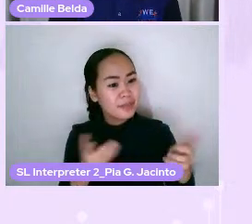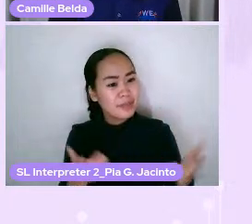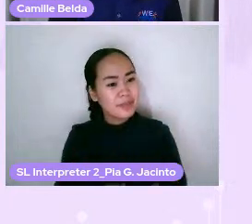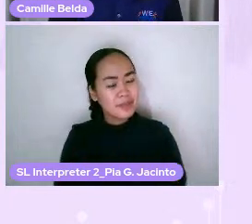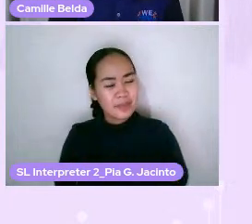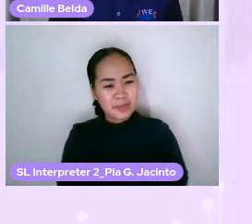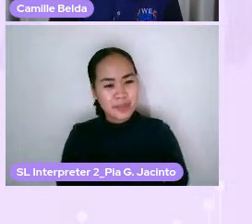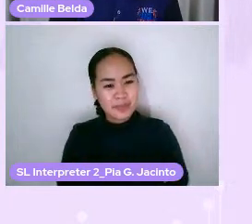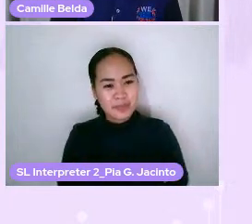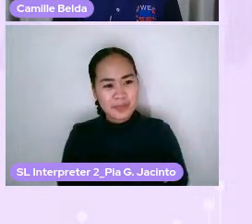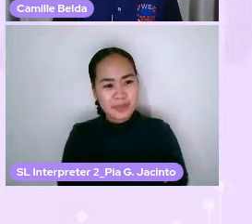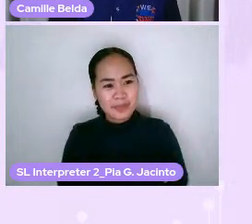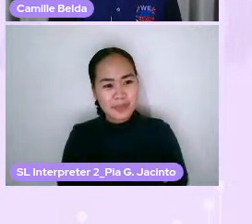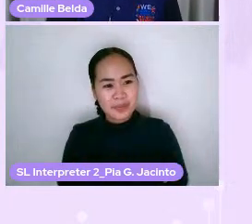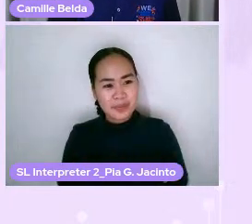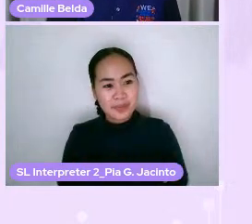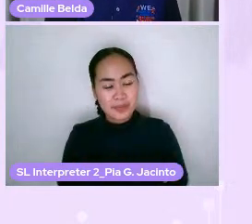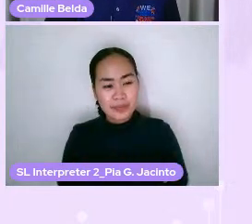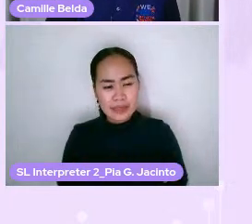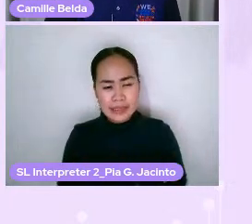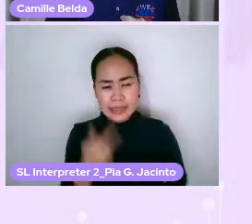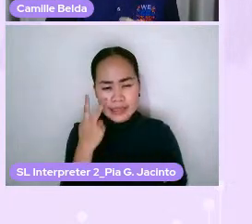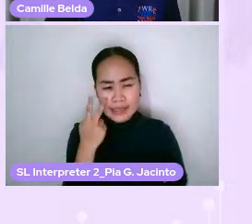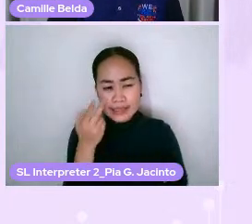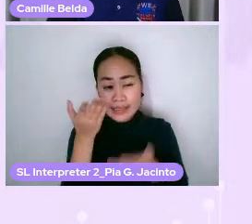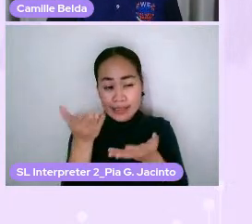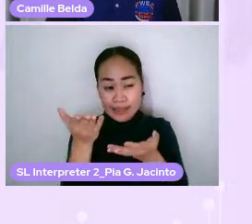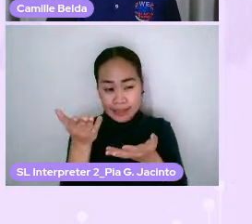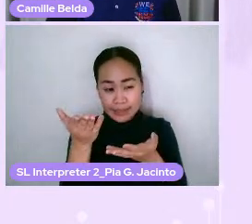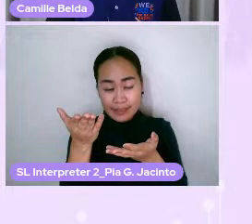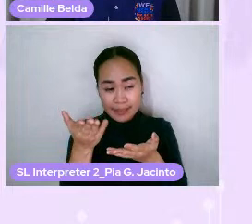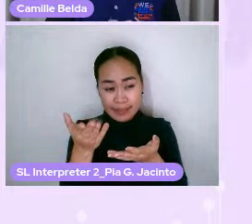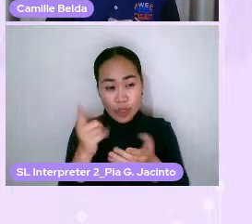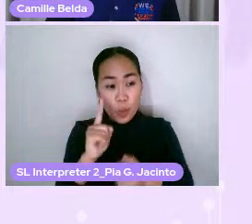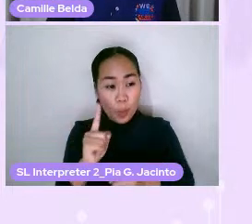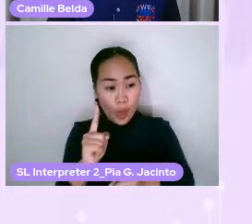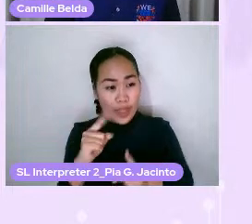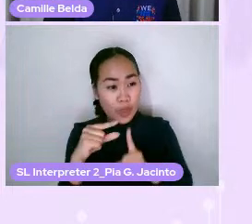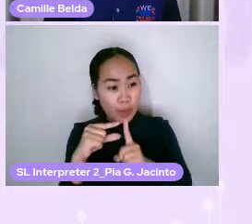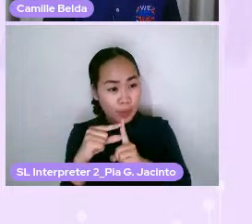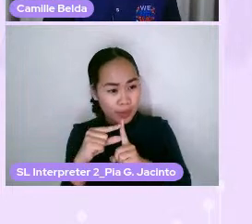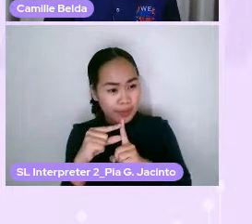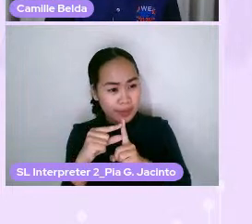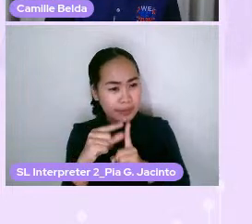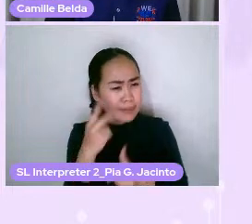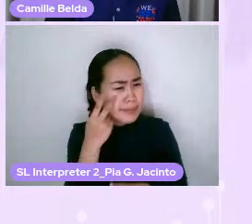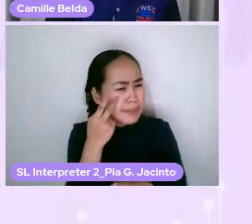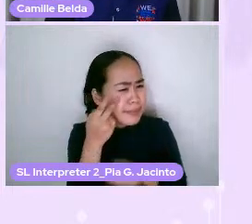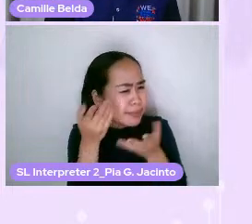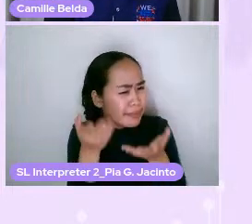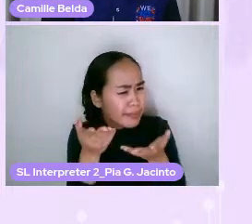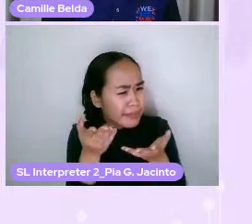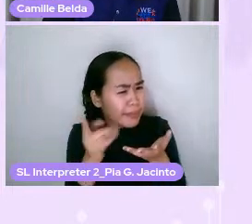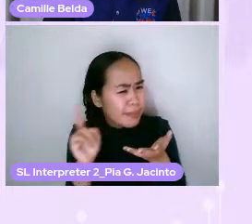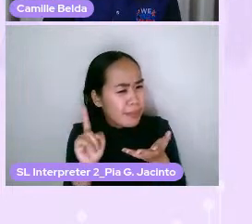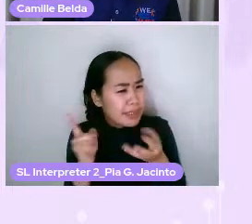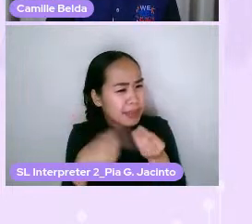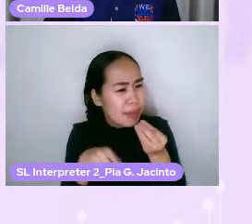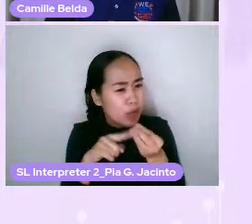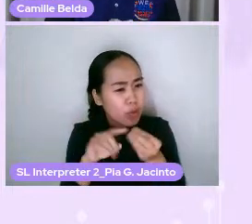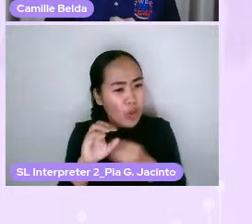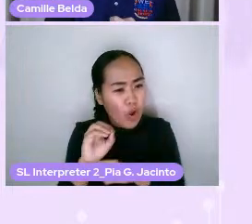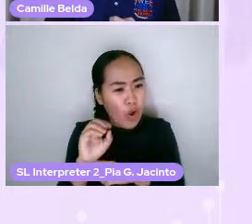So, ang clue po natin dito, one word ito. May nakikita po ako sa screen na on at may tatlong